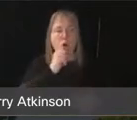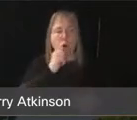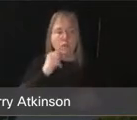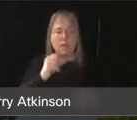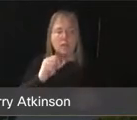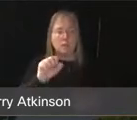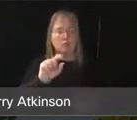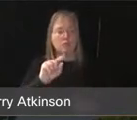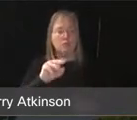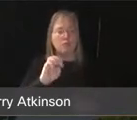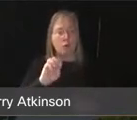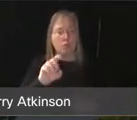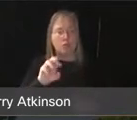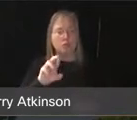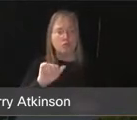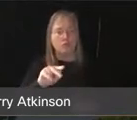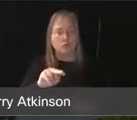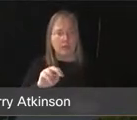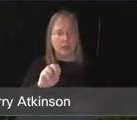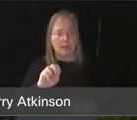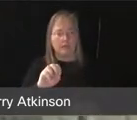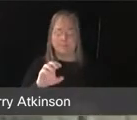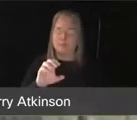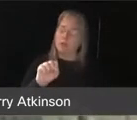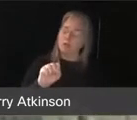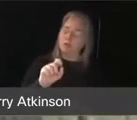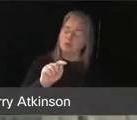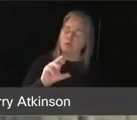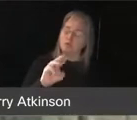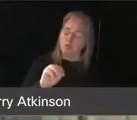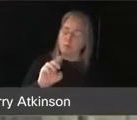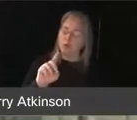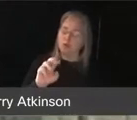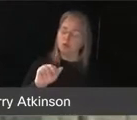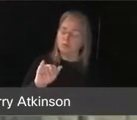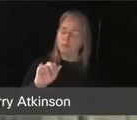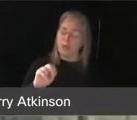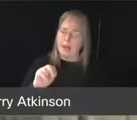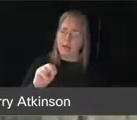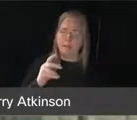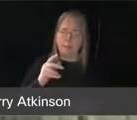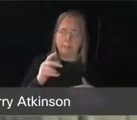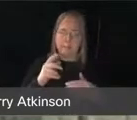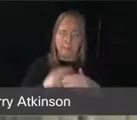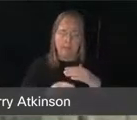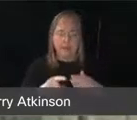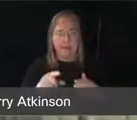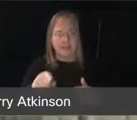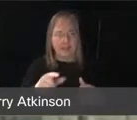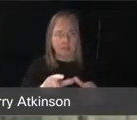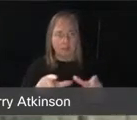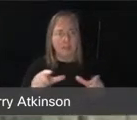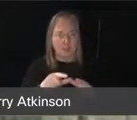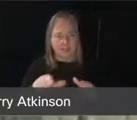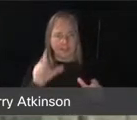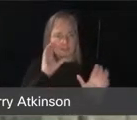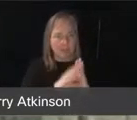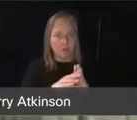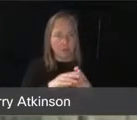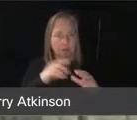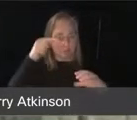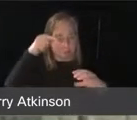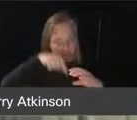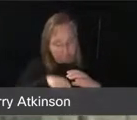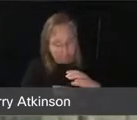And the location with the X mark is the location where this picture, so this is what it looks like underneath the